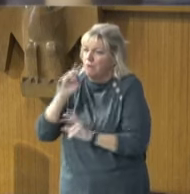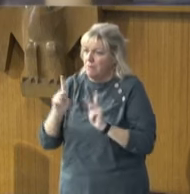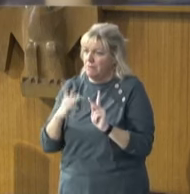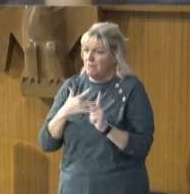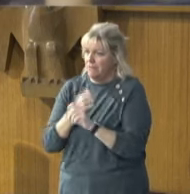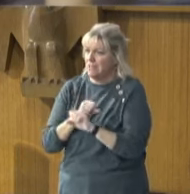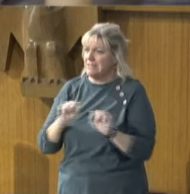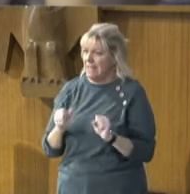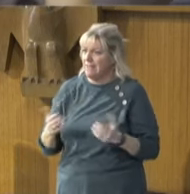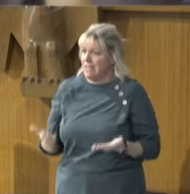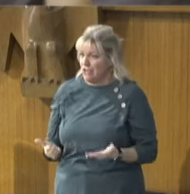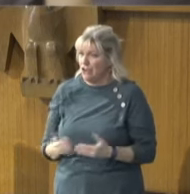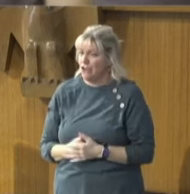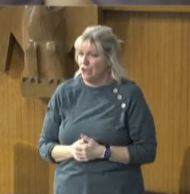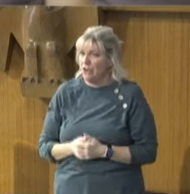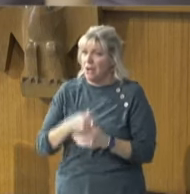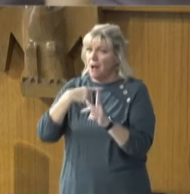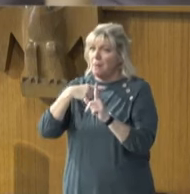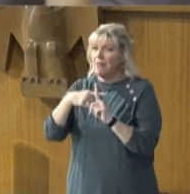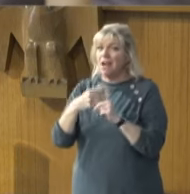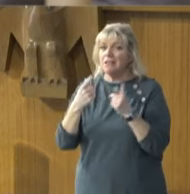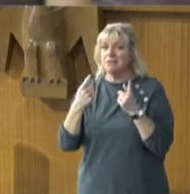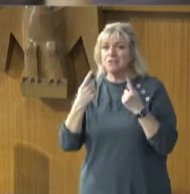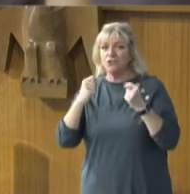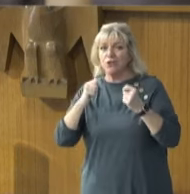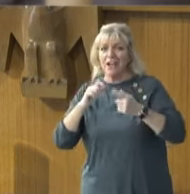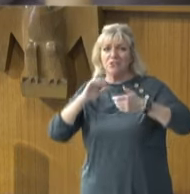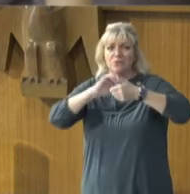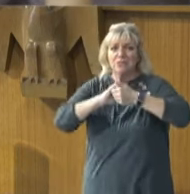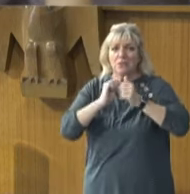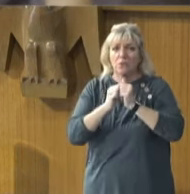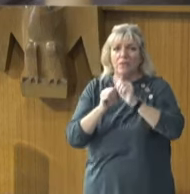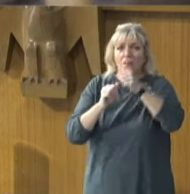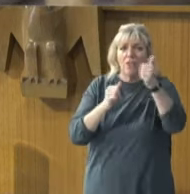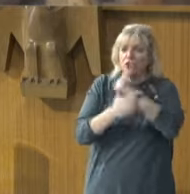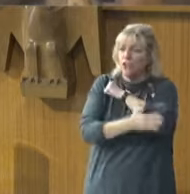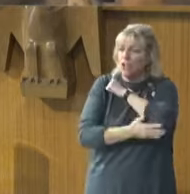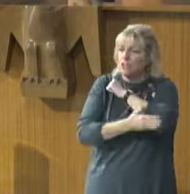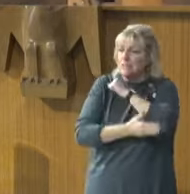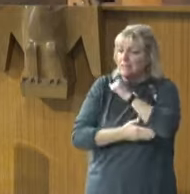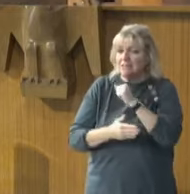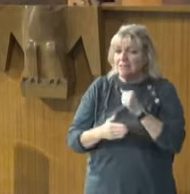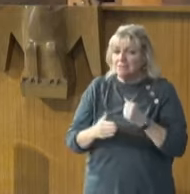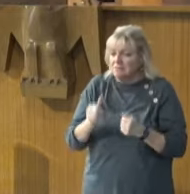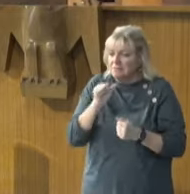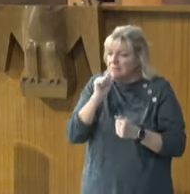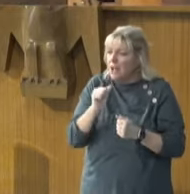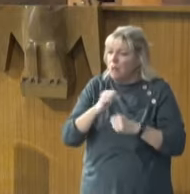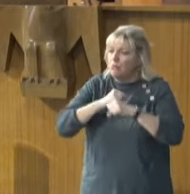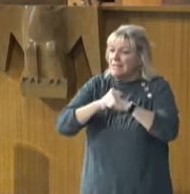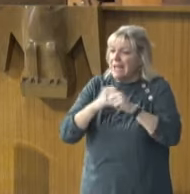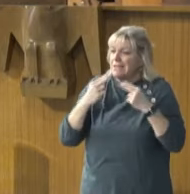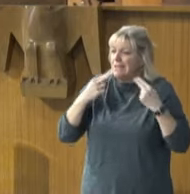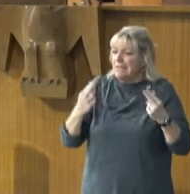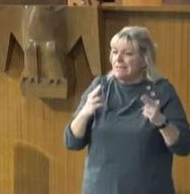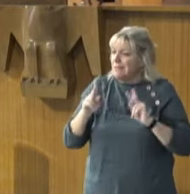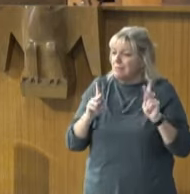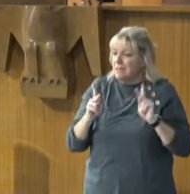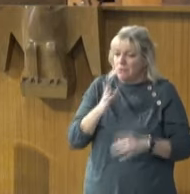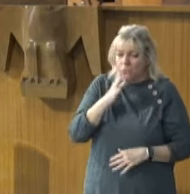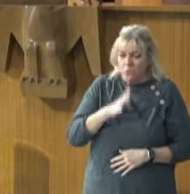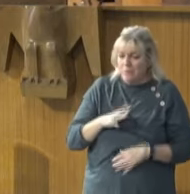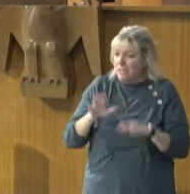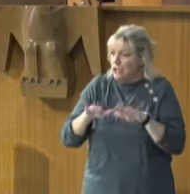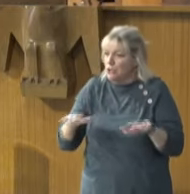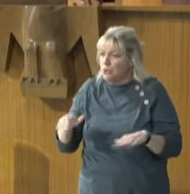in deference to foreign alliances, has failed to prevent the mass bombings of innocent civilians, many of them women and children